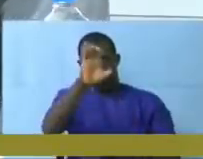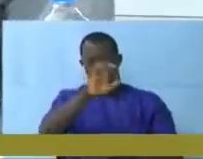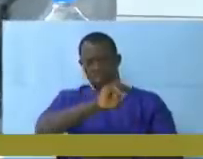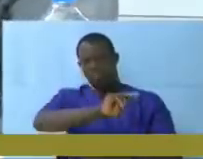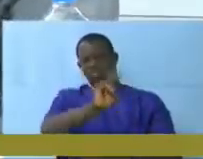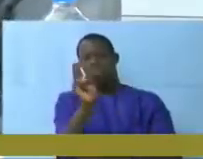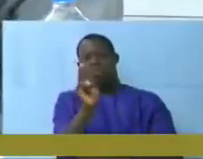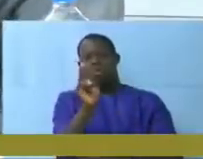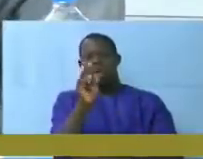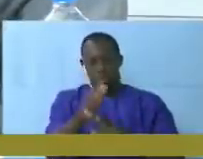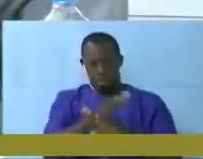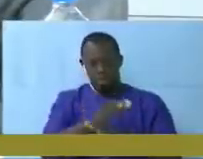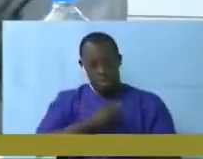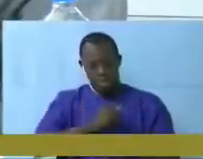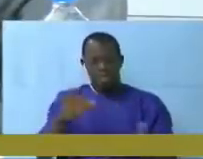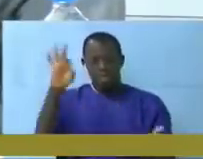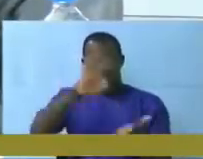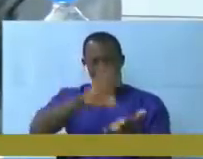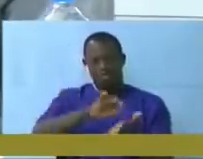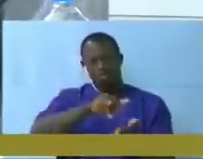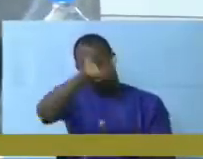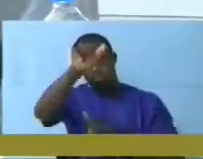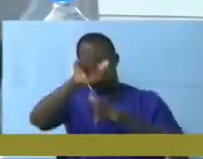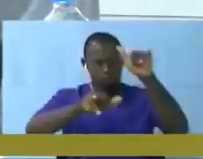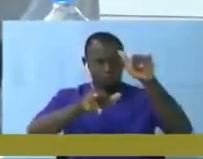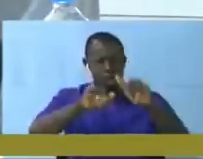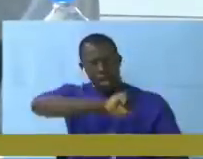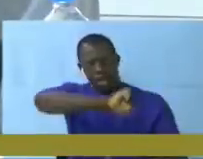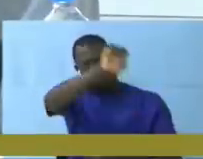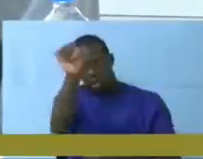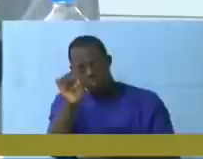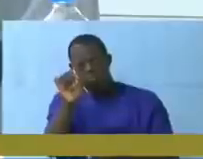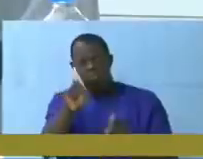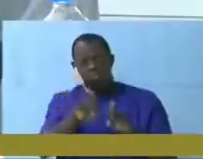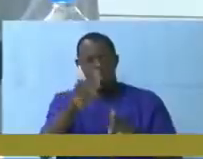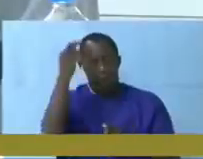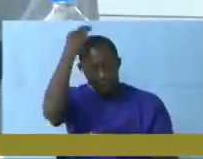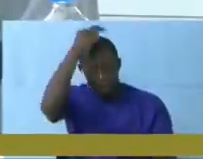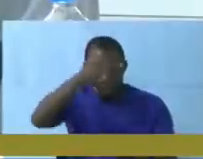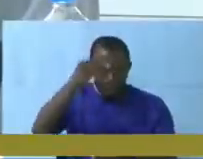went abroad, Europe, Saudi Arabia,